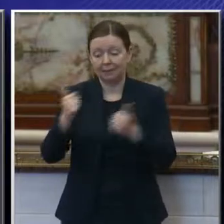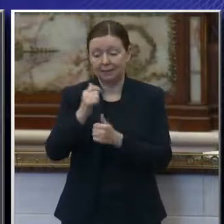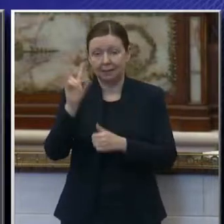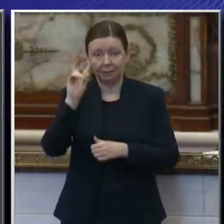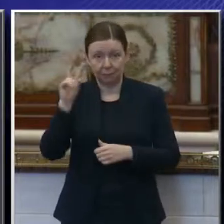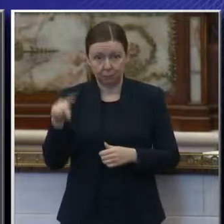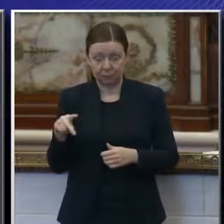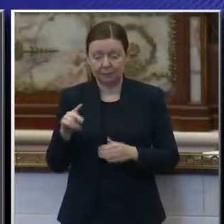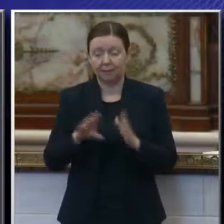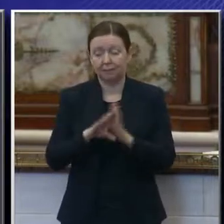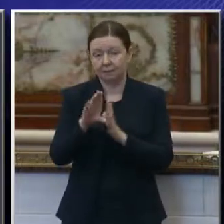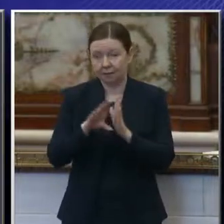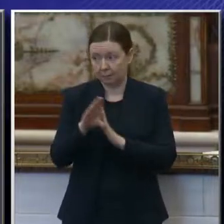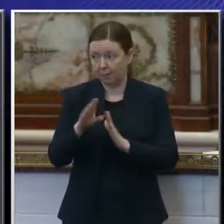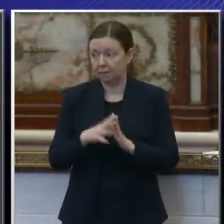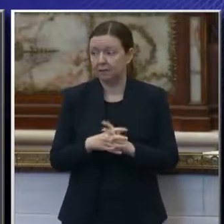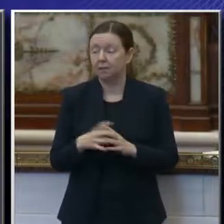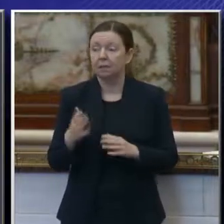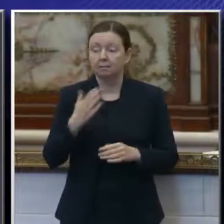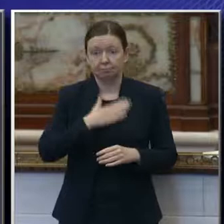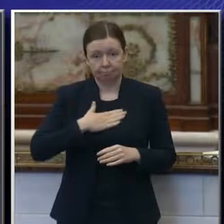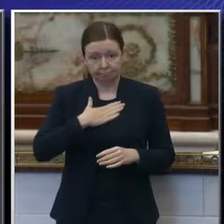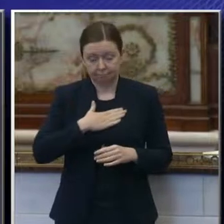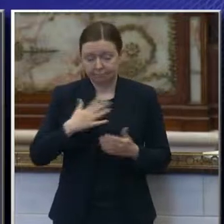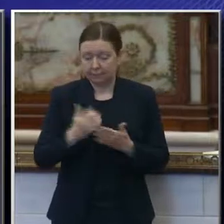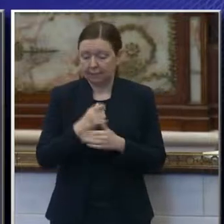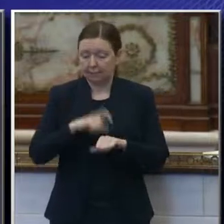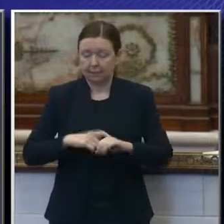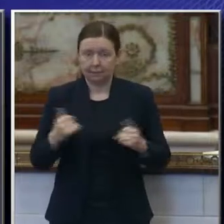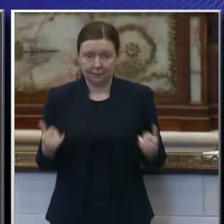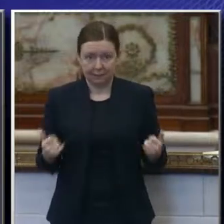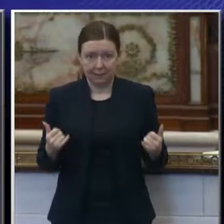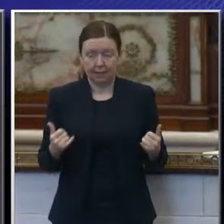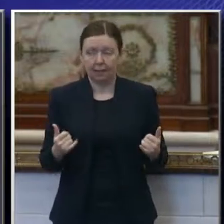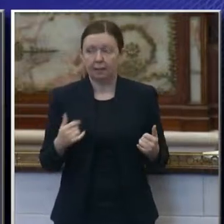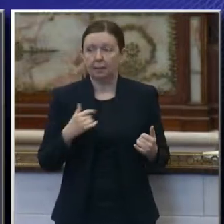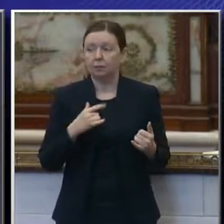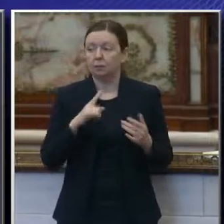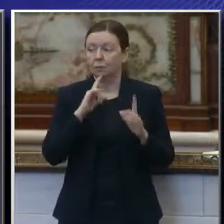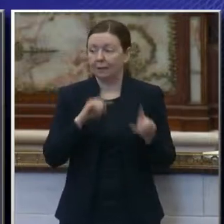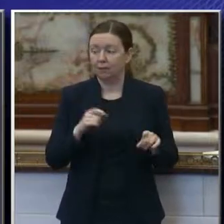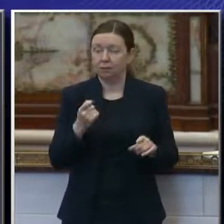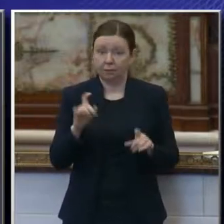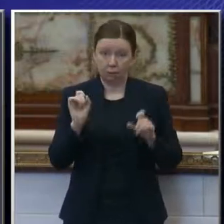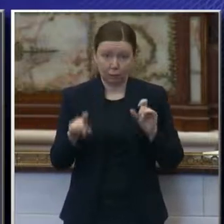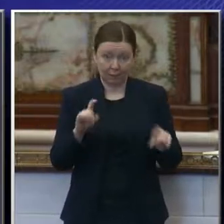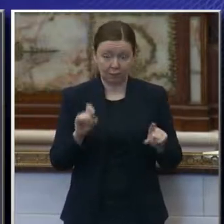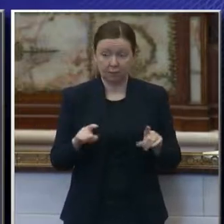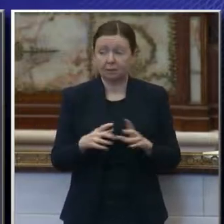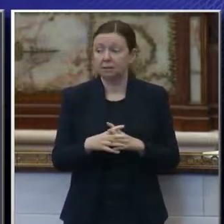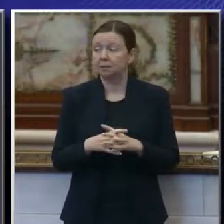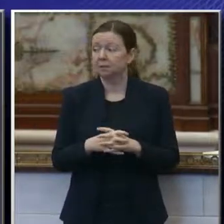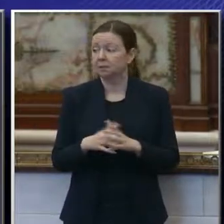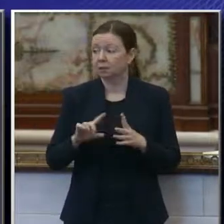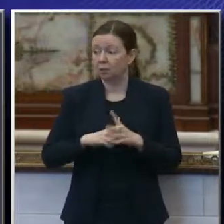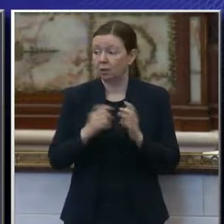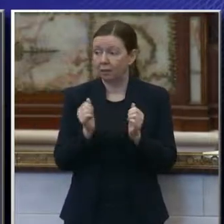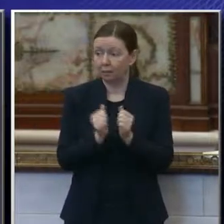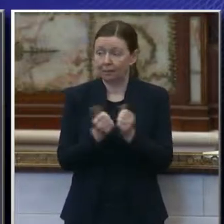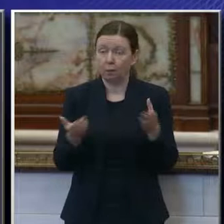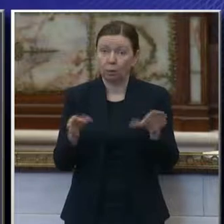President of Development. So I appreciate everybody taking the time today to answer a few questions, maybe starting with